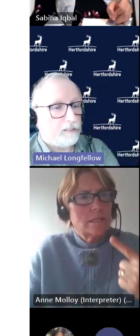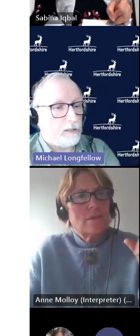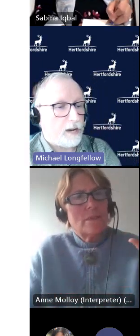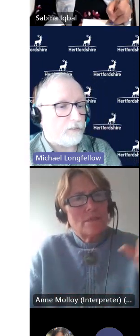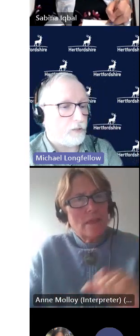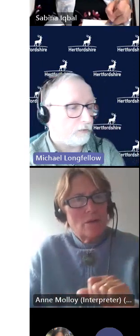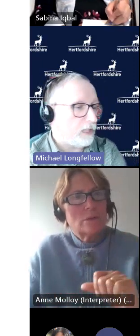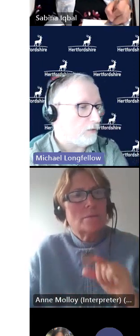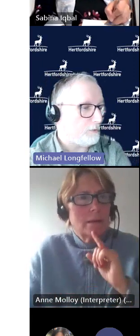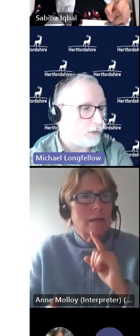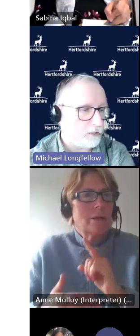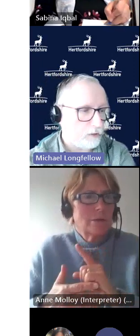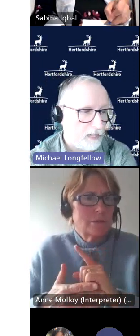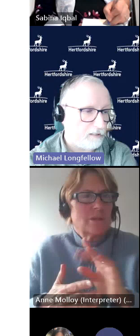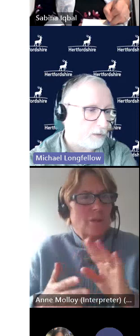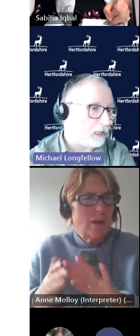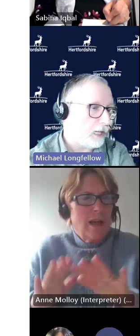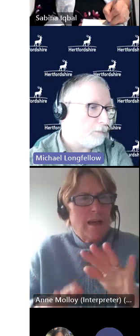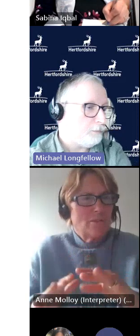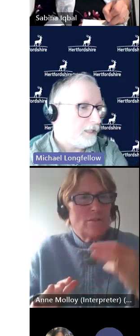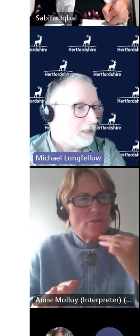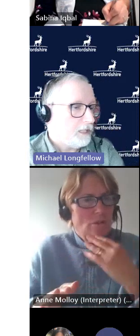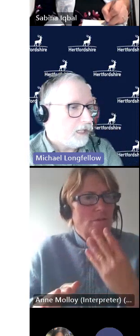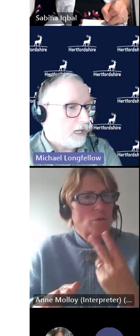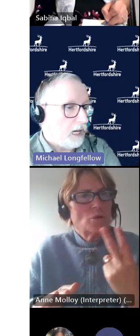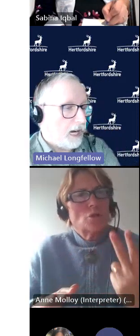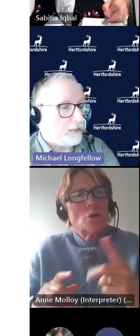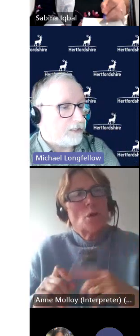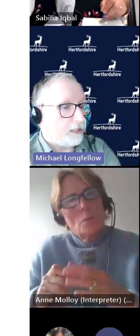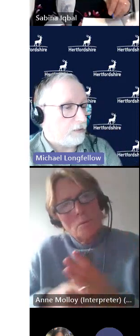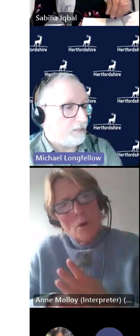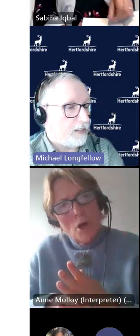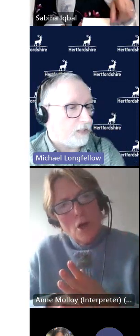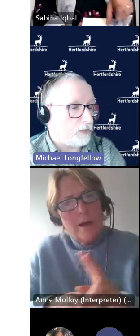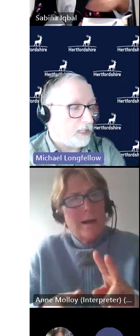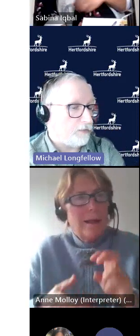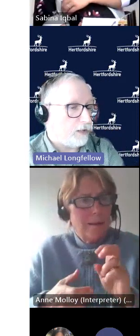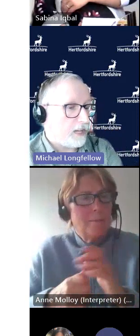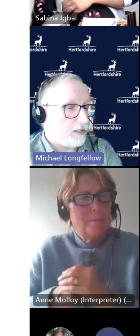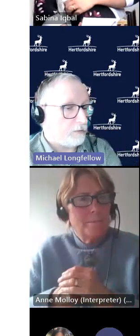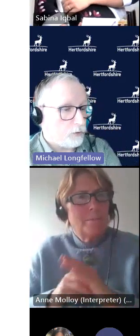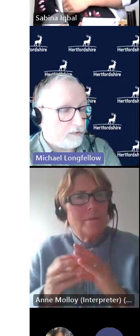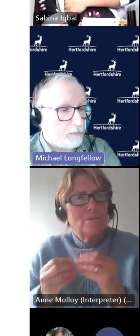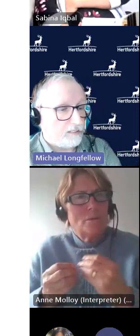£547,429 on those, so an average of £342 per claim, out of